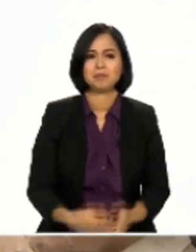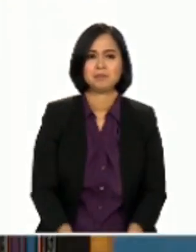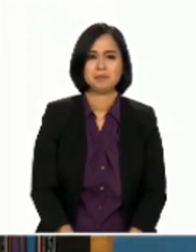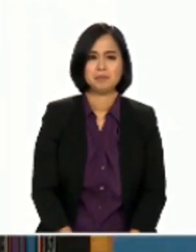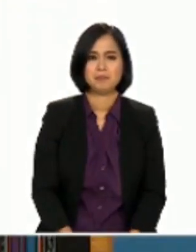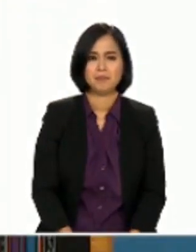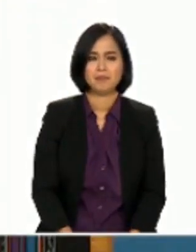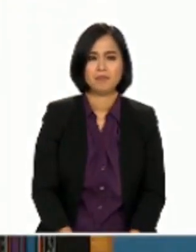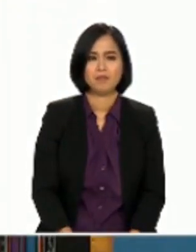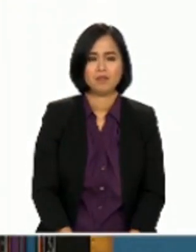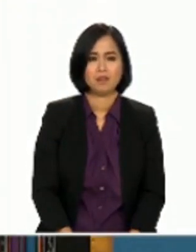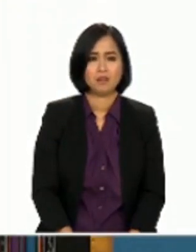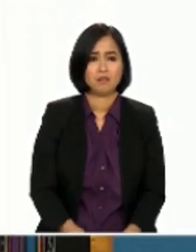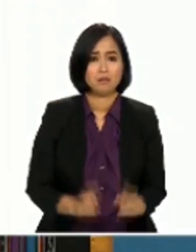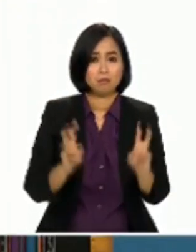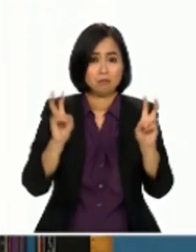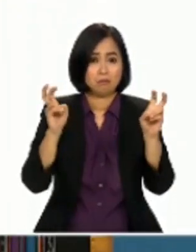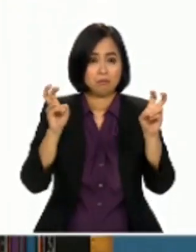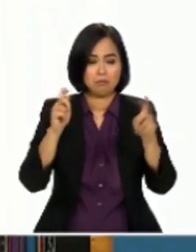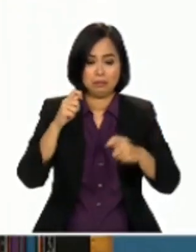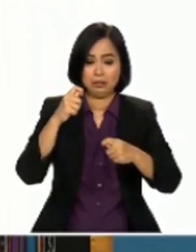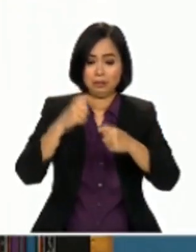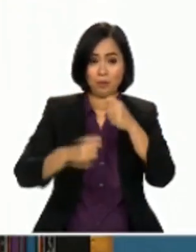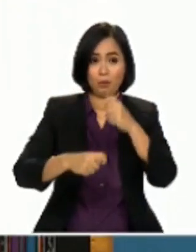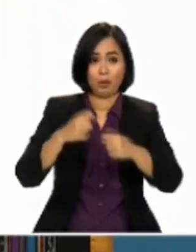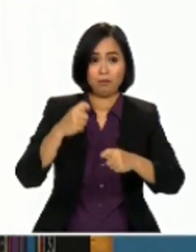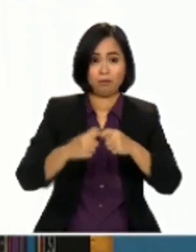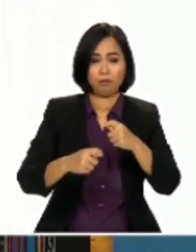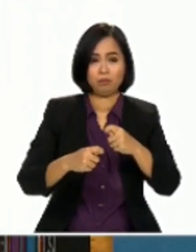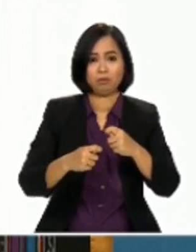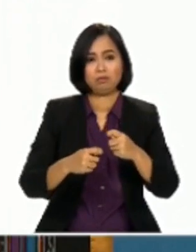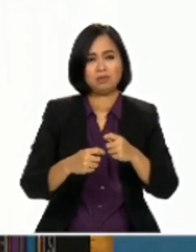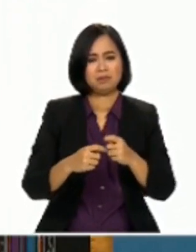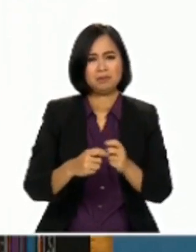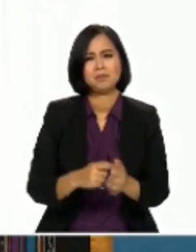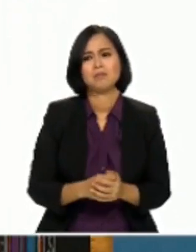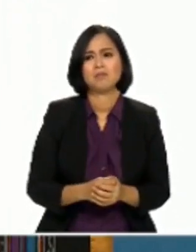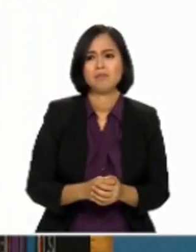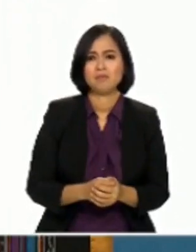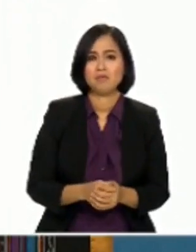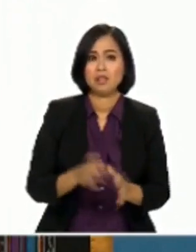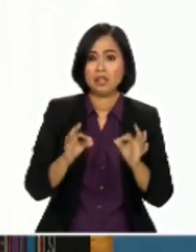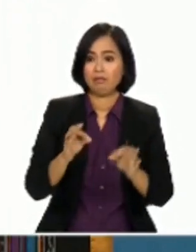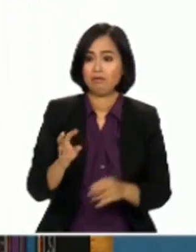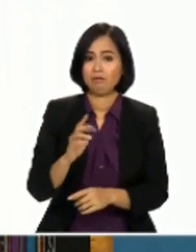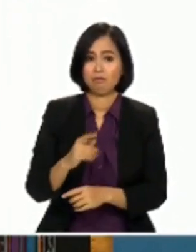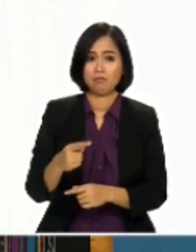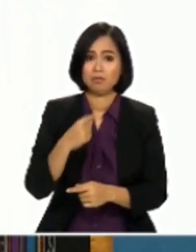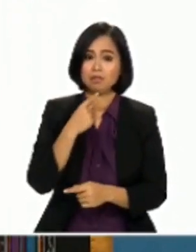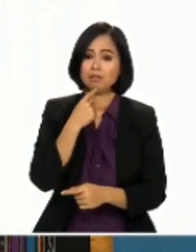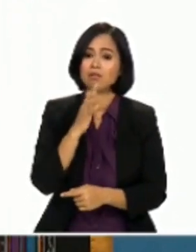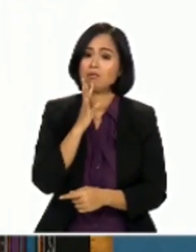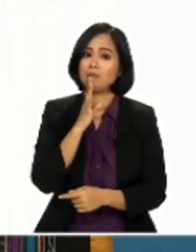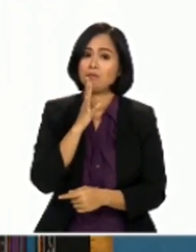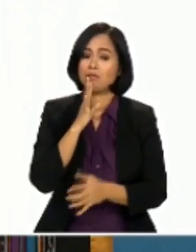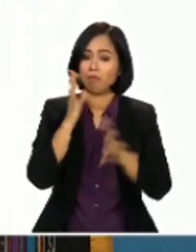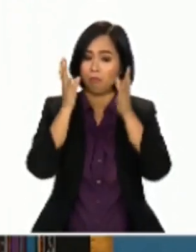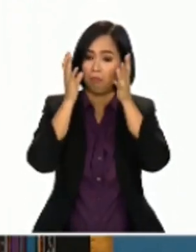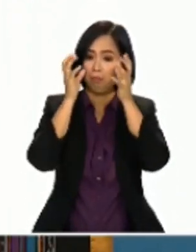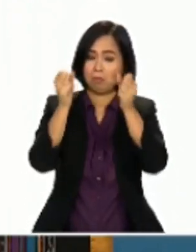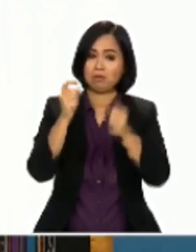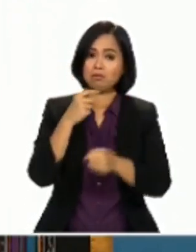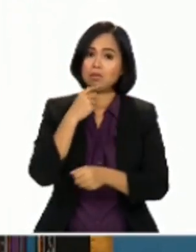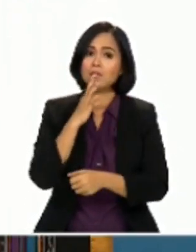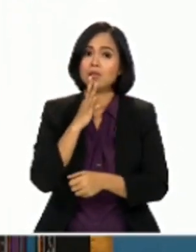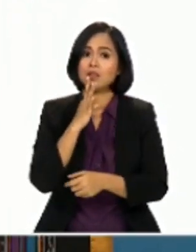If the trouble, the trouble comes out from the mouth of a president of a republic,